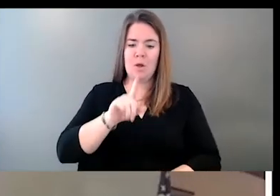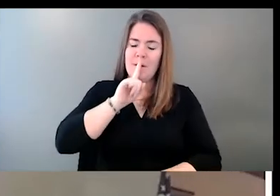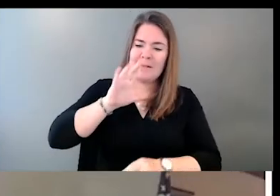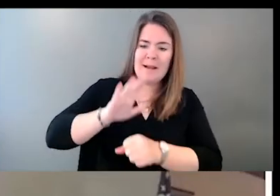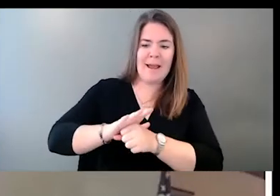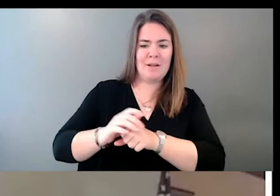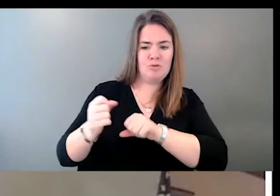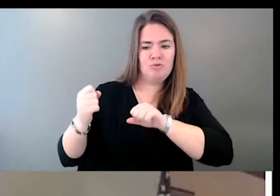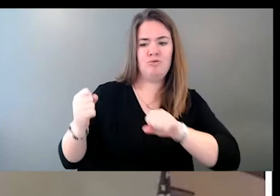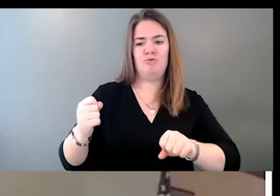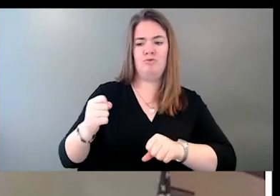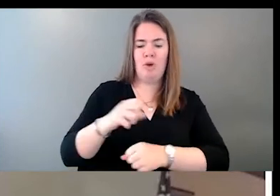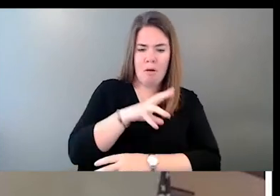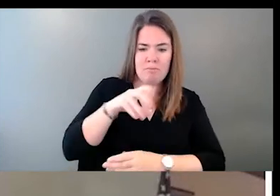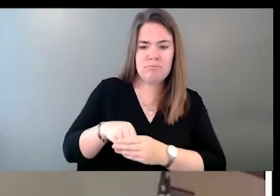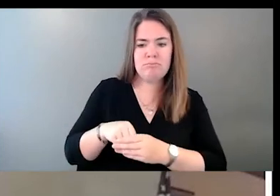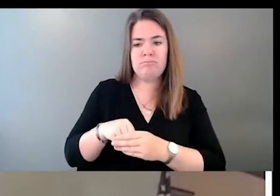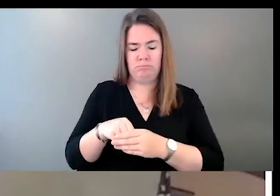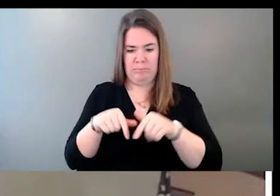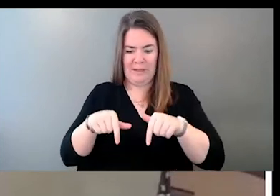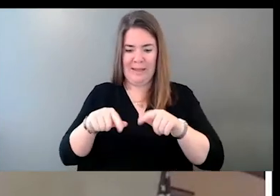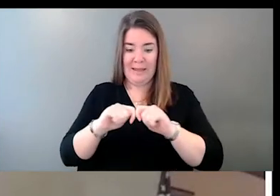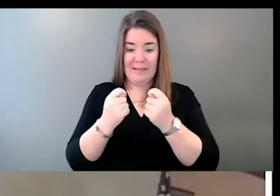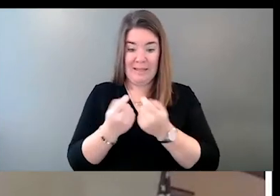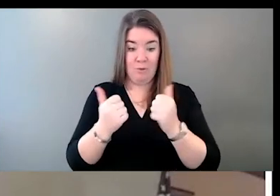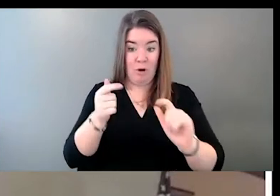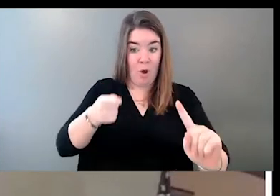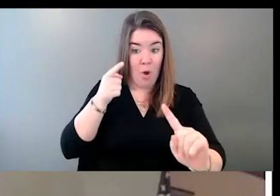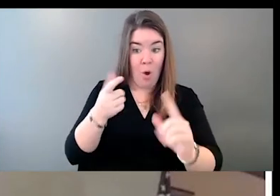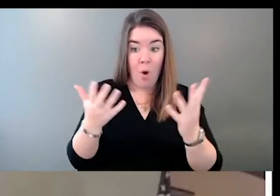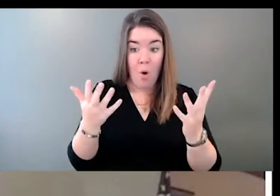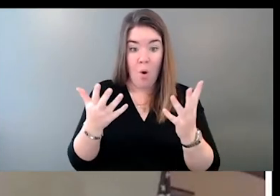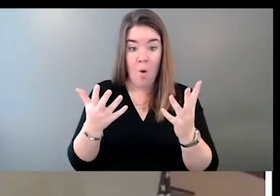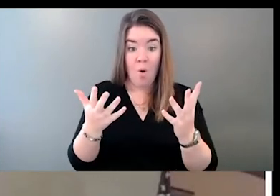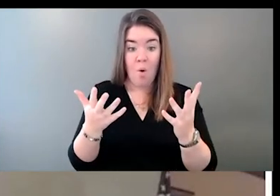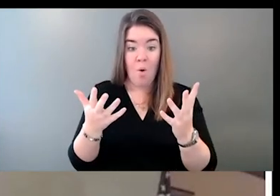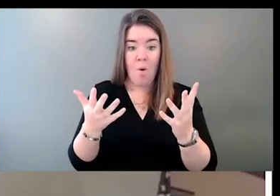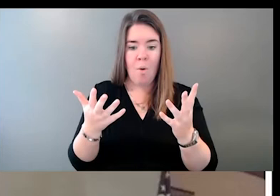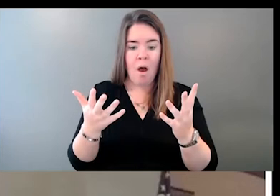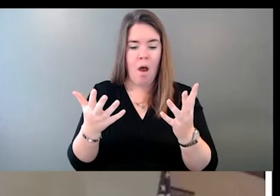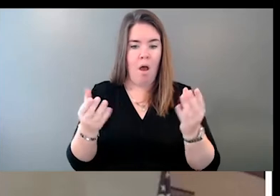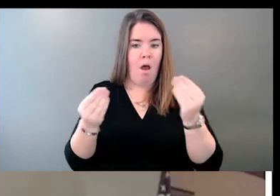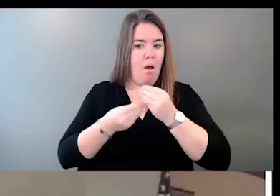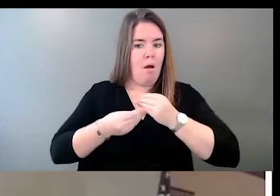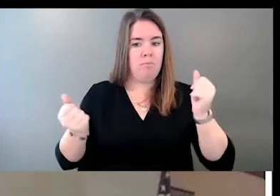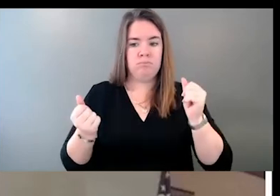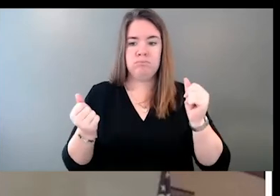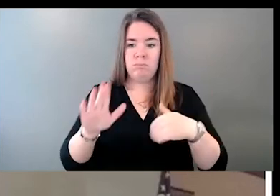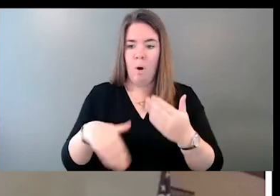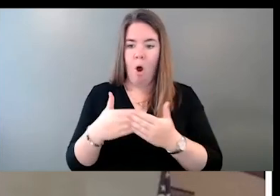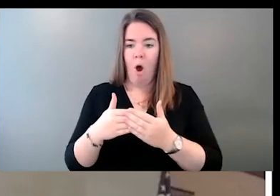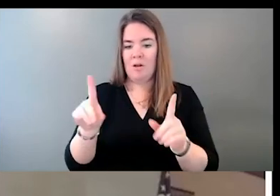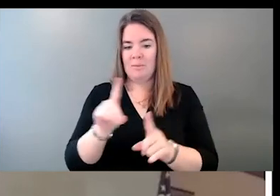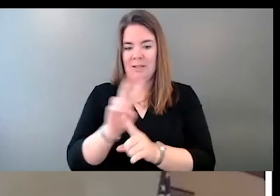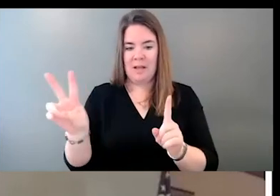together as a team with the goal of eliminating domestic violence. Our team, the ODVN board, a wonderful blend